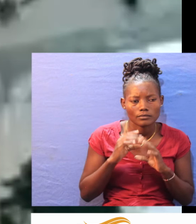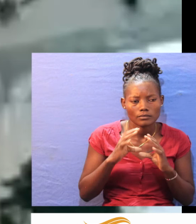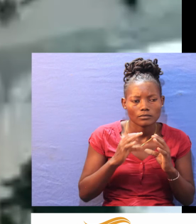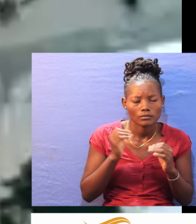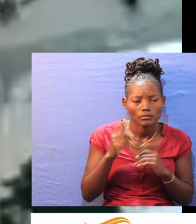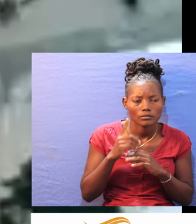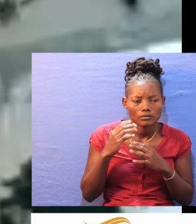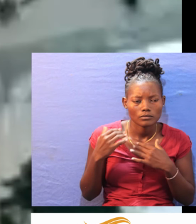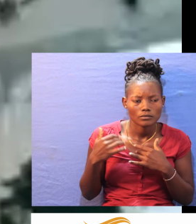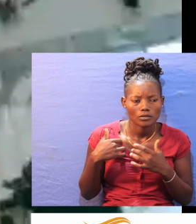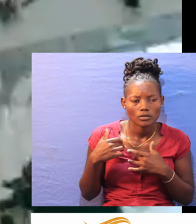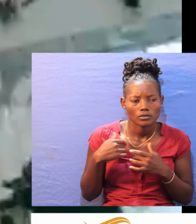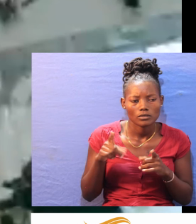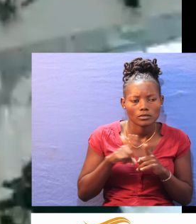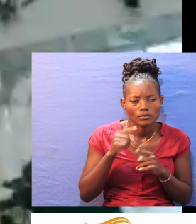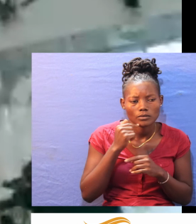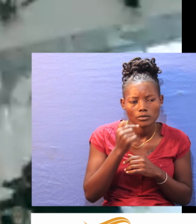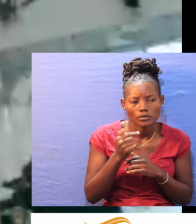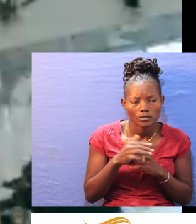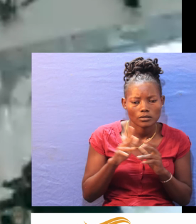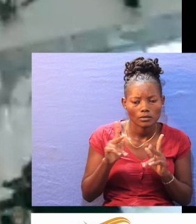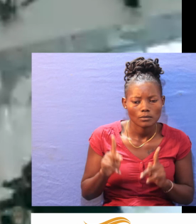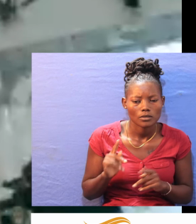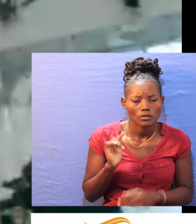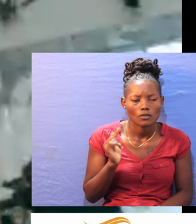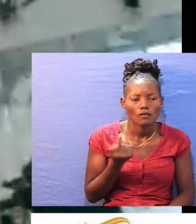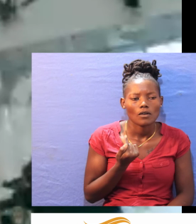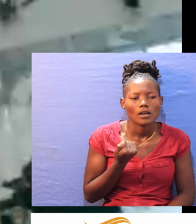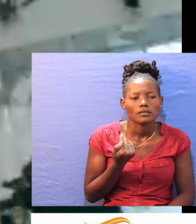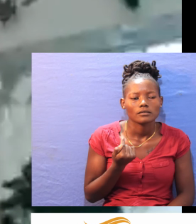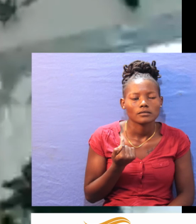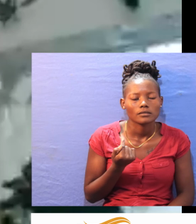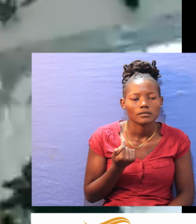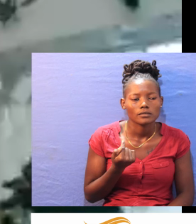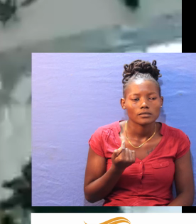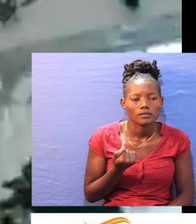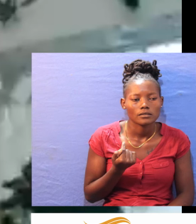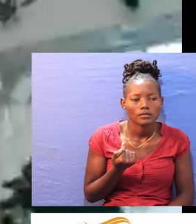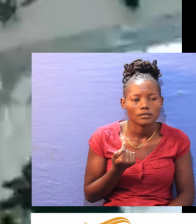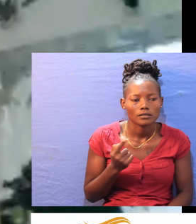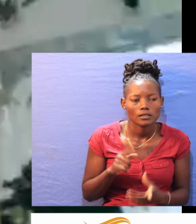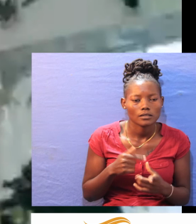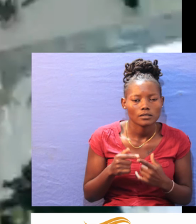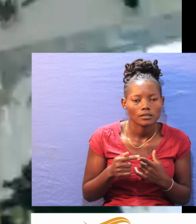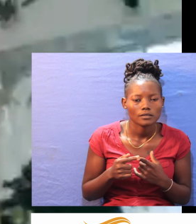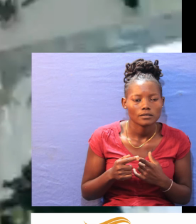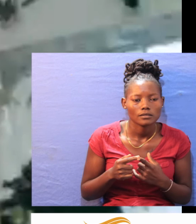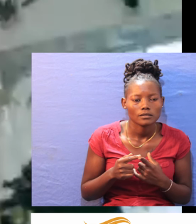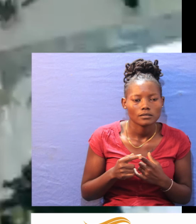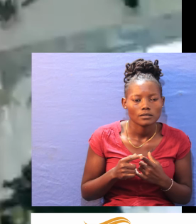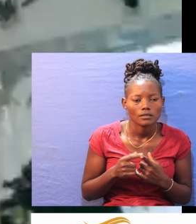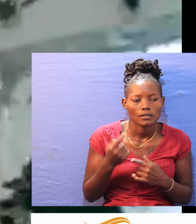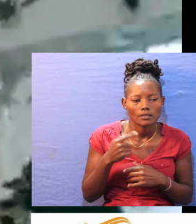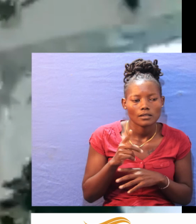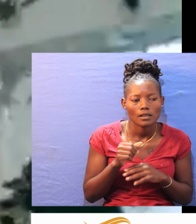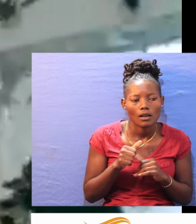concerned, as you said, with the person first, and that person and their